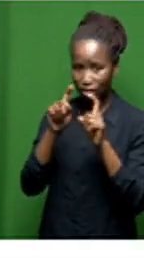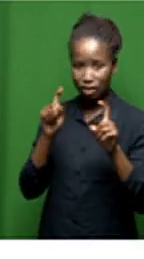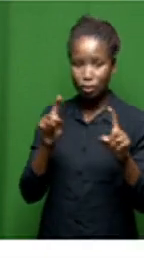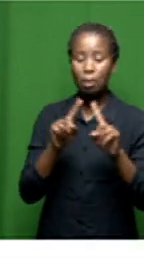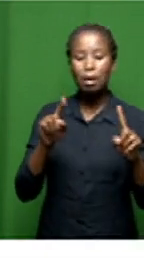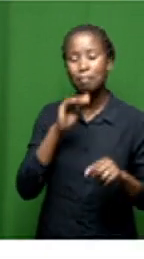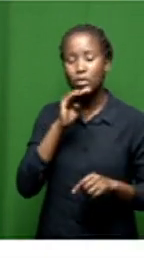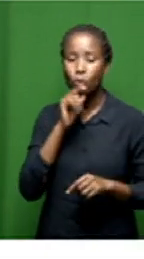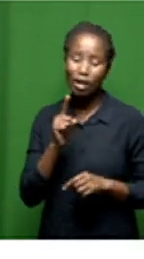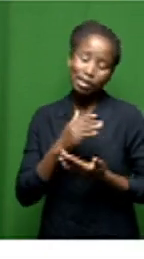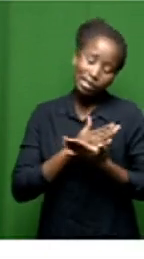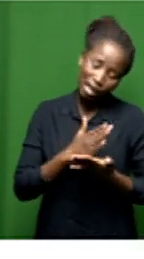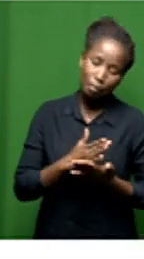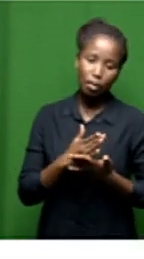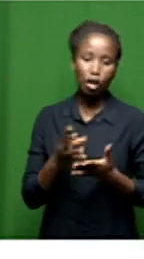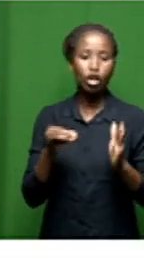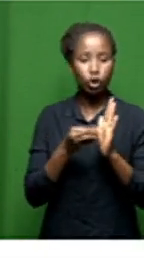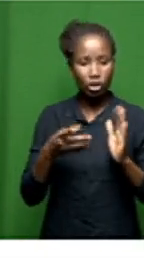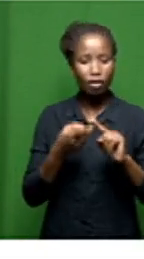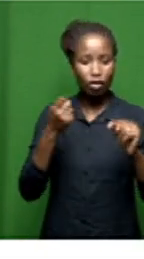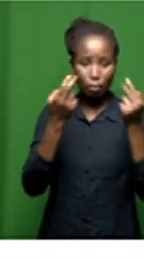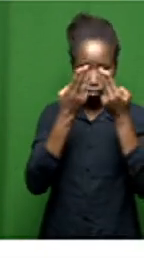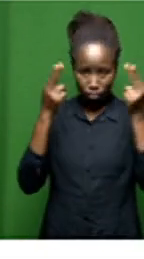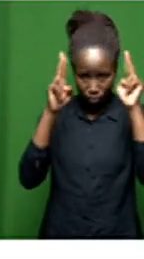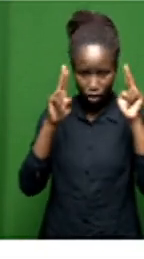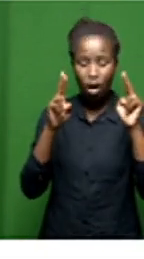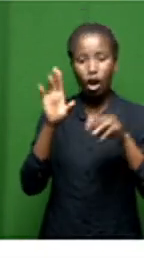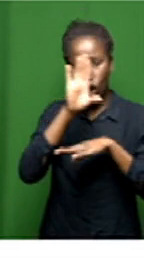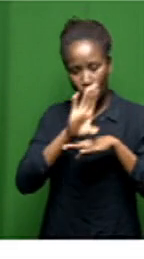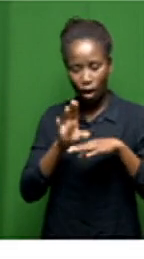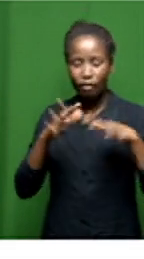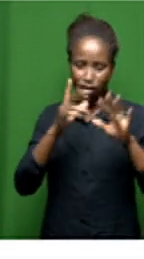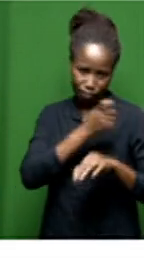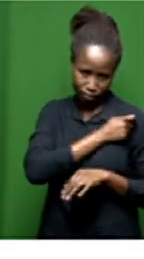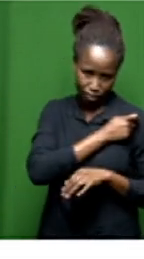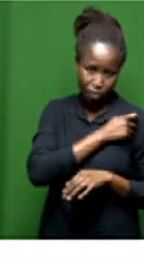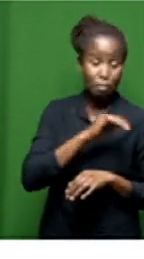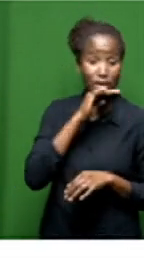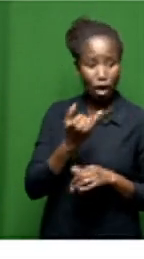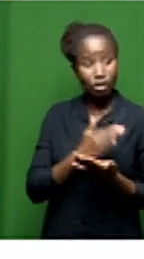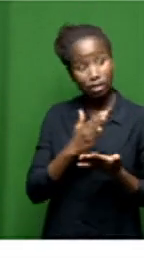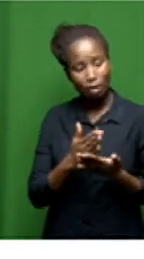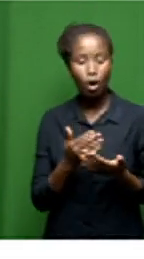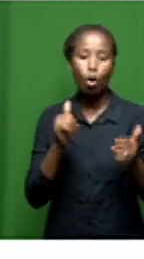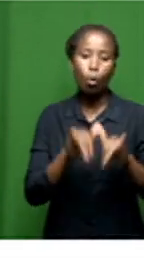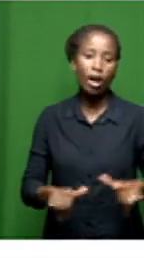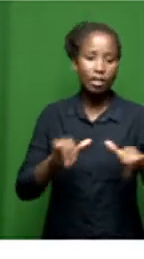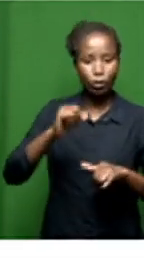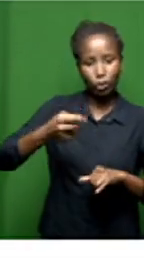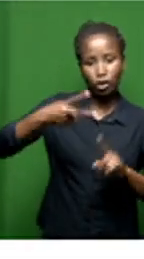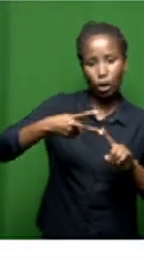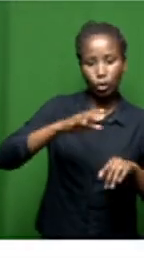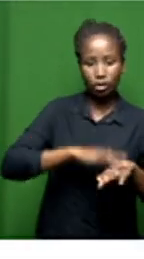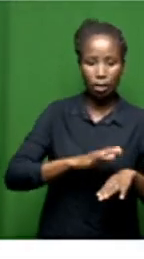is vaccinated in higher education, if at least partially vaccinated and waiting for the second dose. The challenge now is the